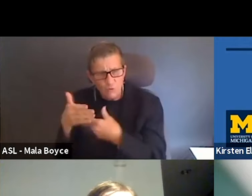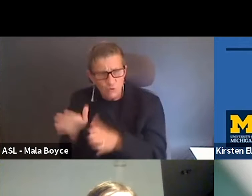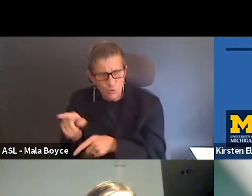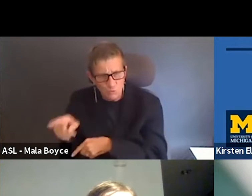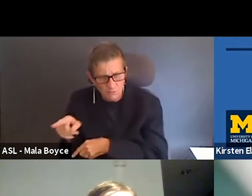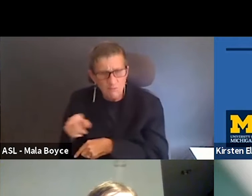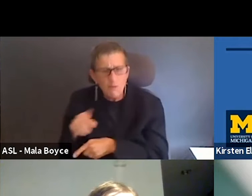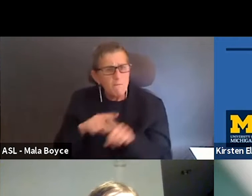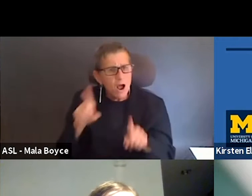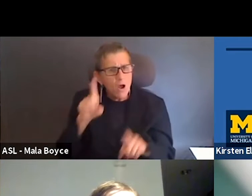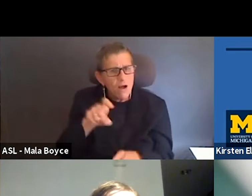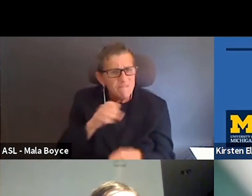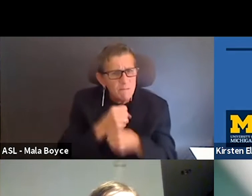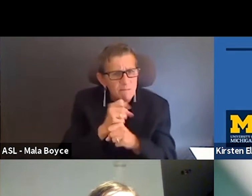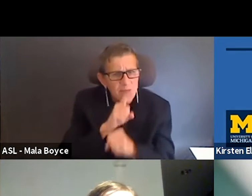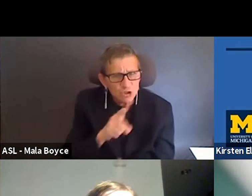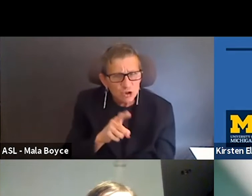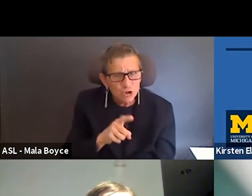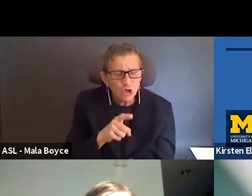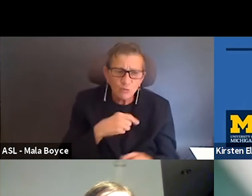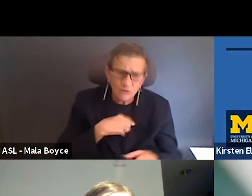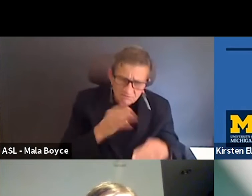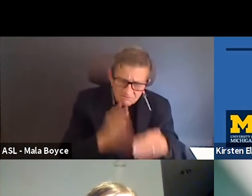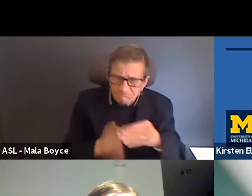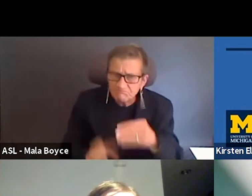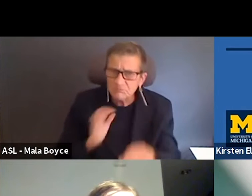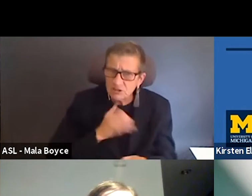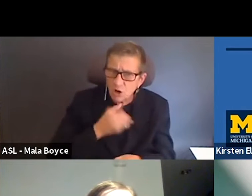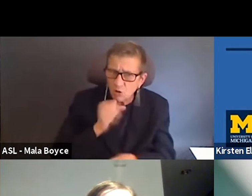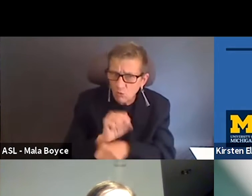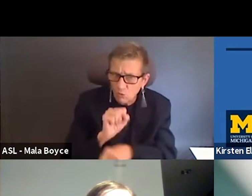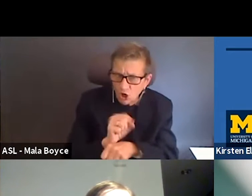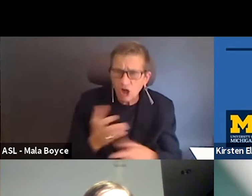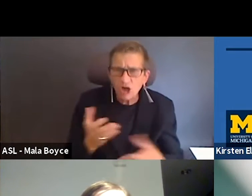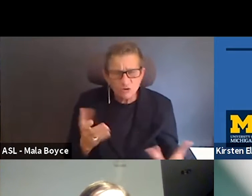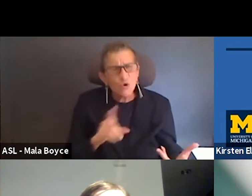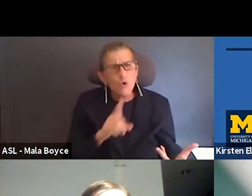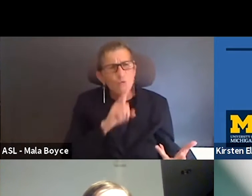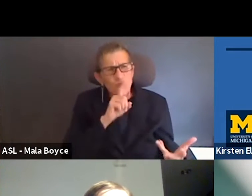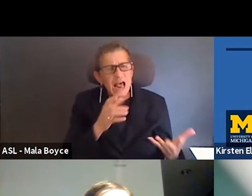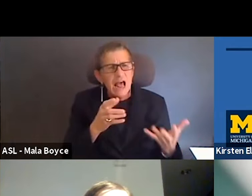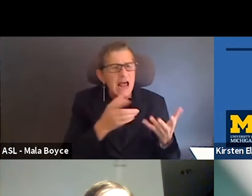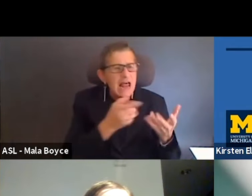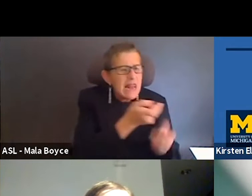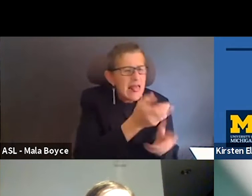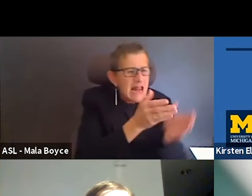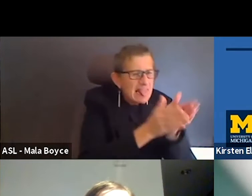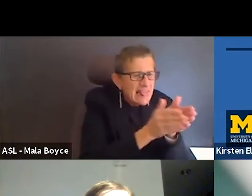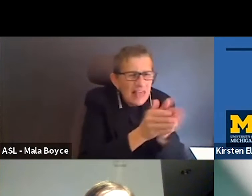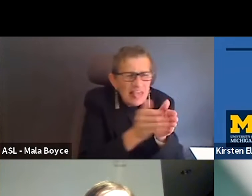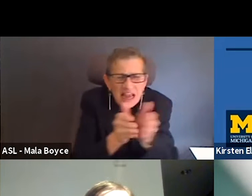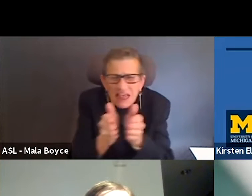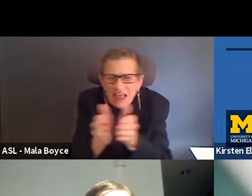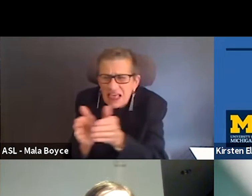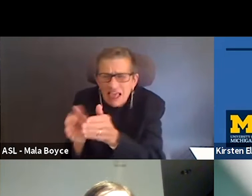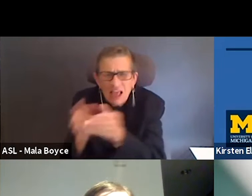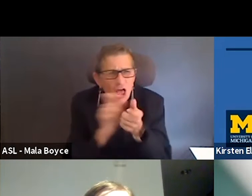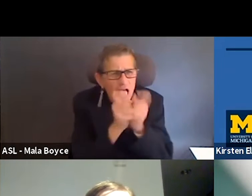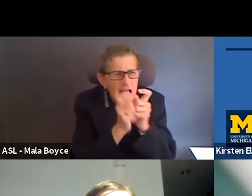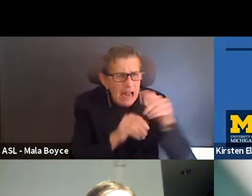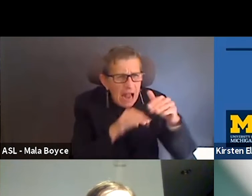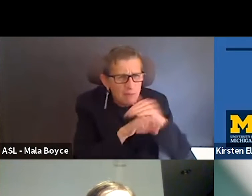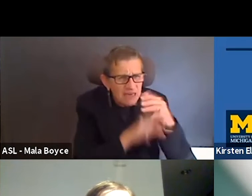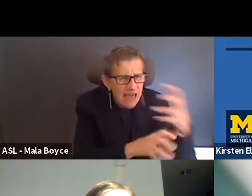just to make sure that we can keep getting our work done. And so it's a lot of little accommodations, but it all added up for